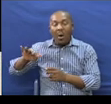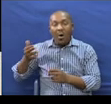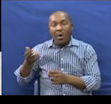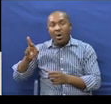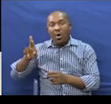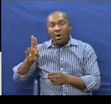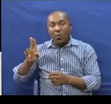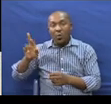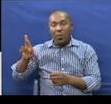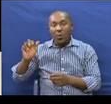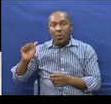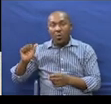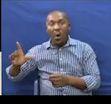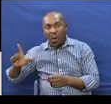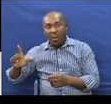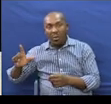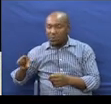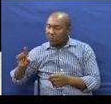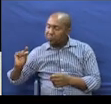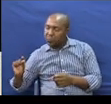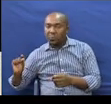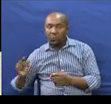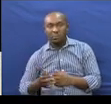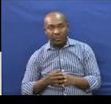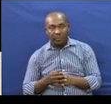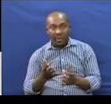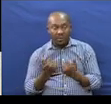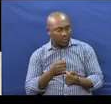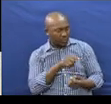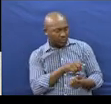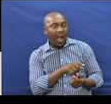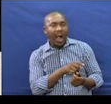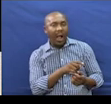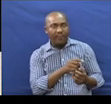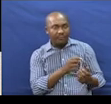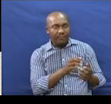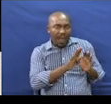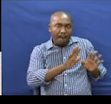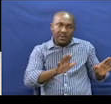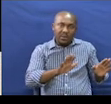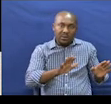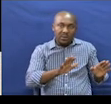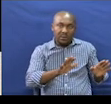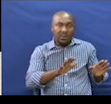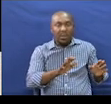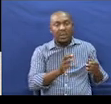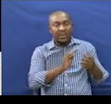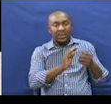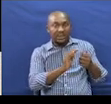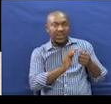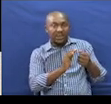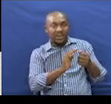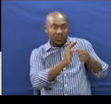social services which is found there, because of employment opportunities, because of peace and security compared to the rural areas.